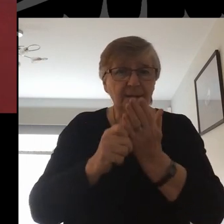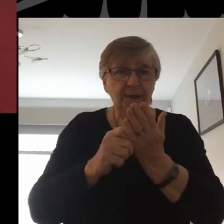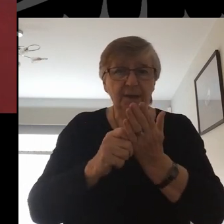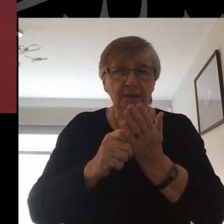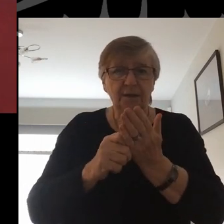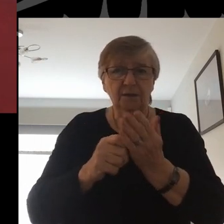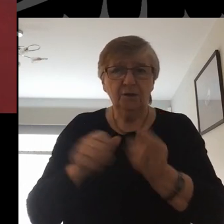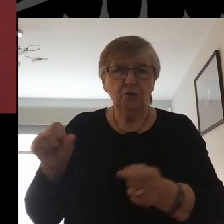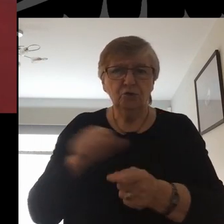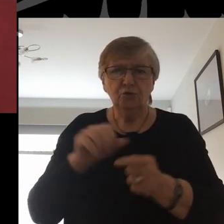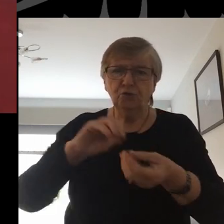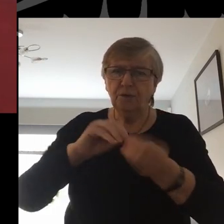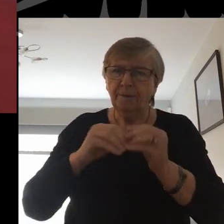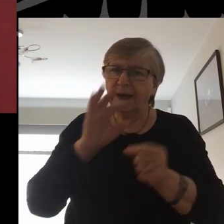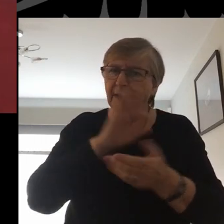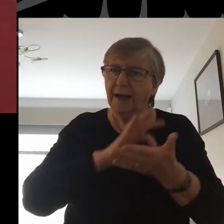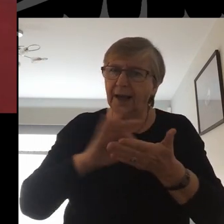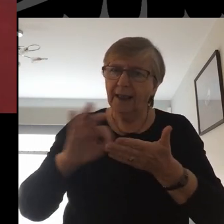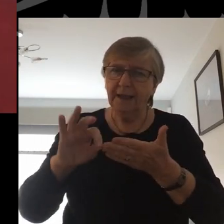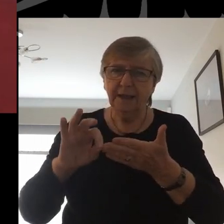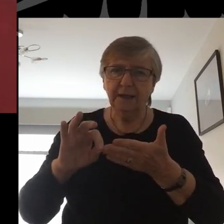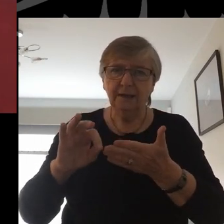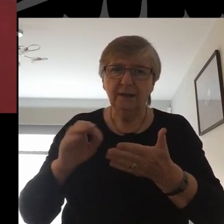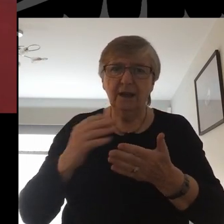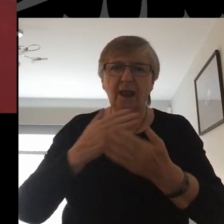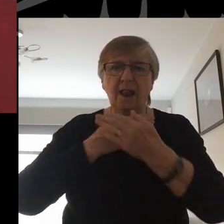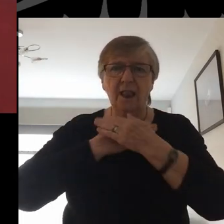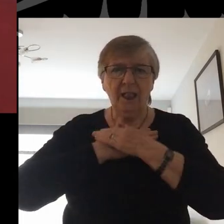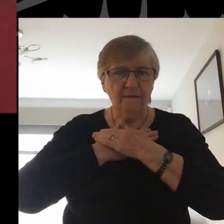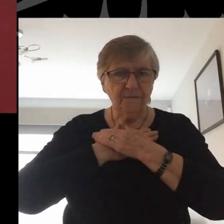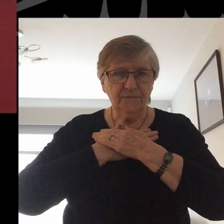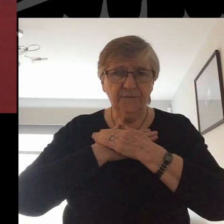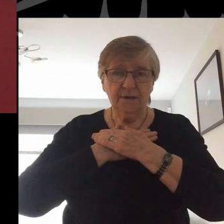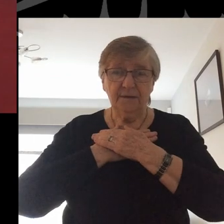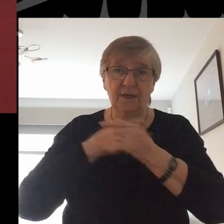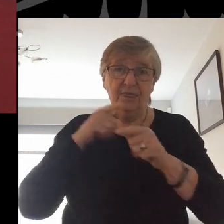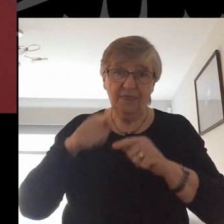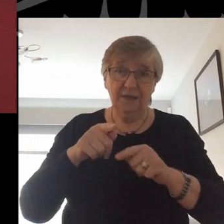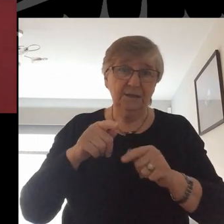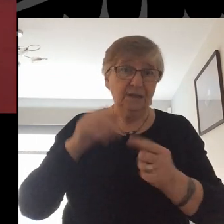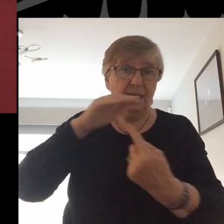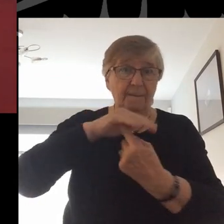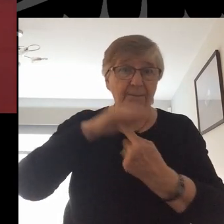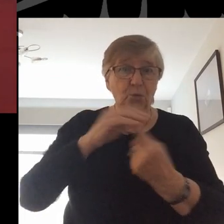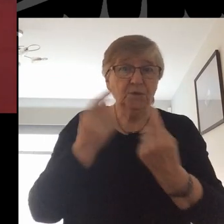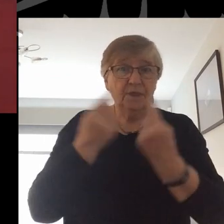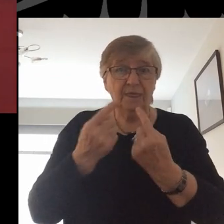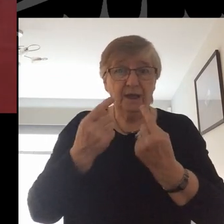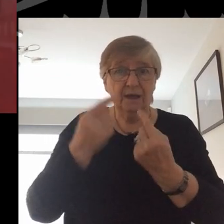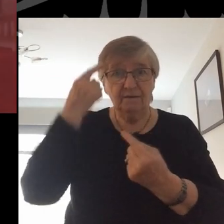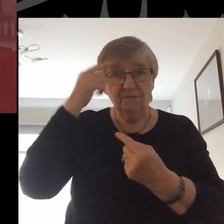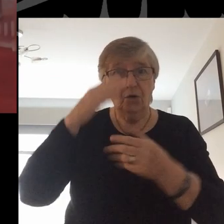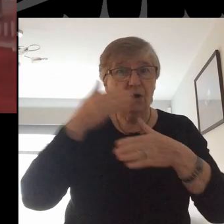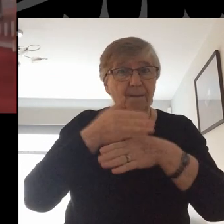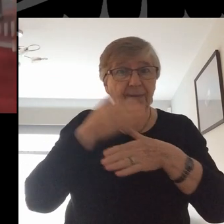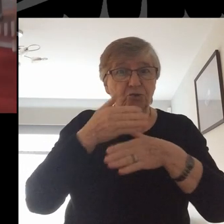it easy or clear that love is a basis or the basis for Christian mission.